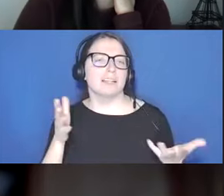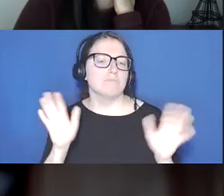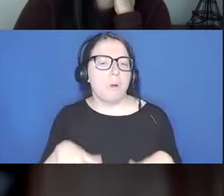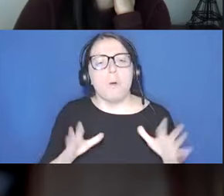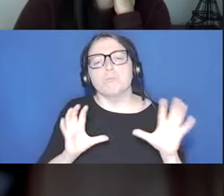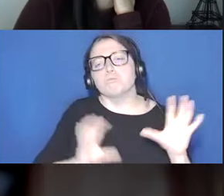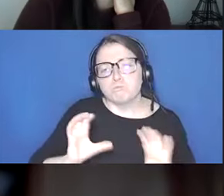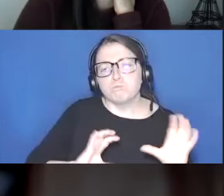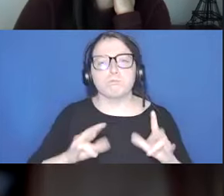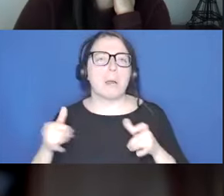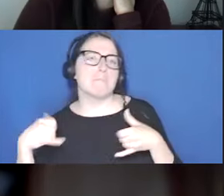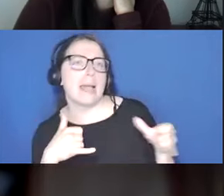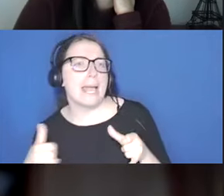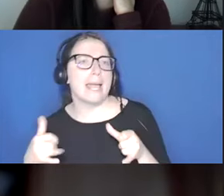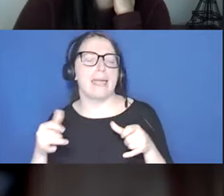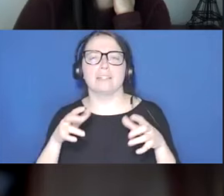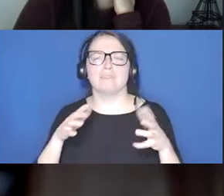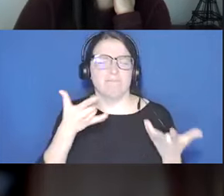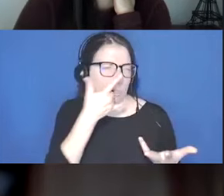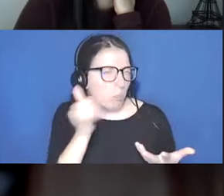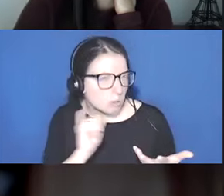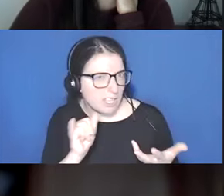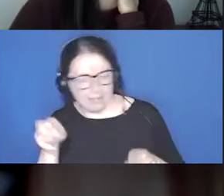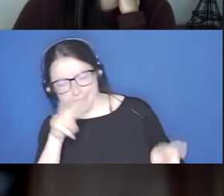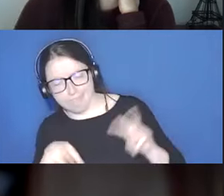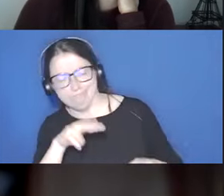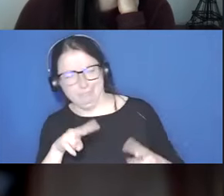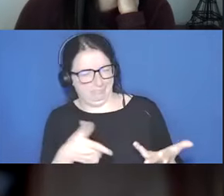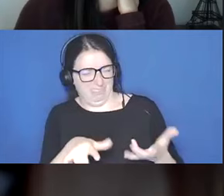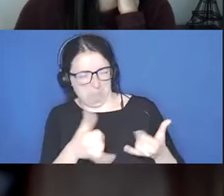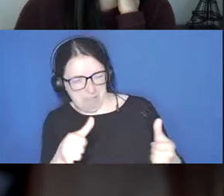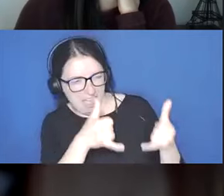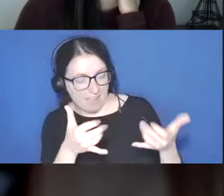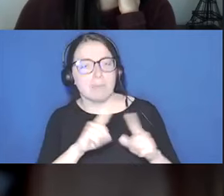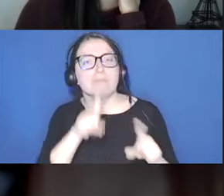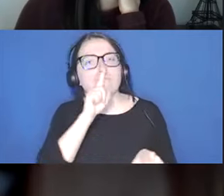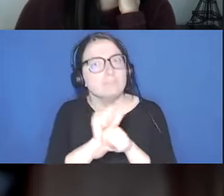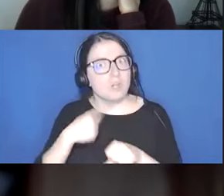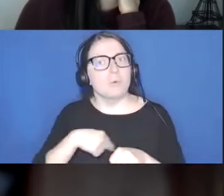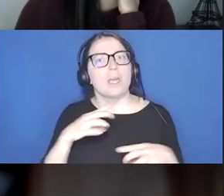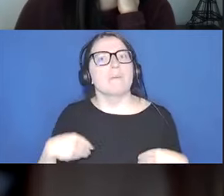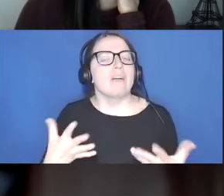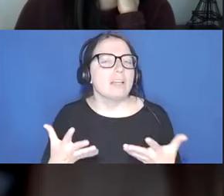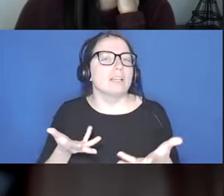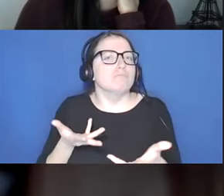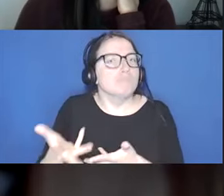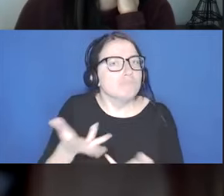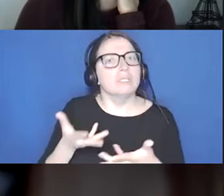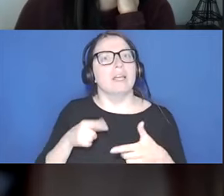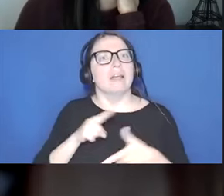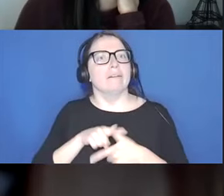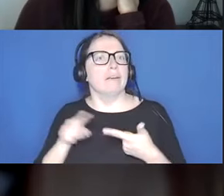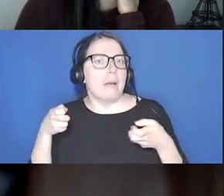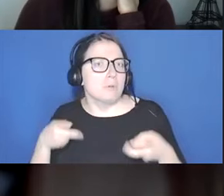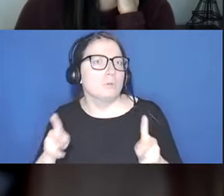your kid, but we're really setting up these different opportunities and interactions with your child to really see